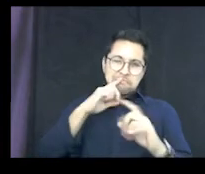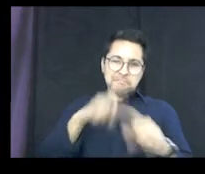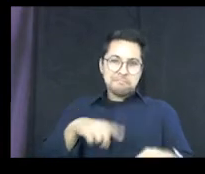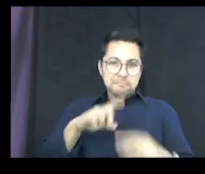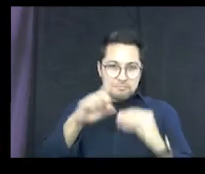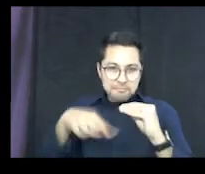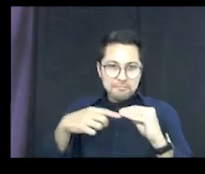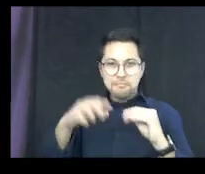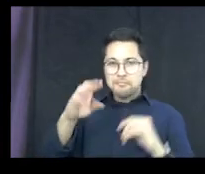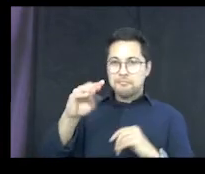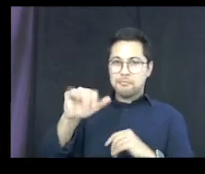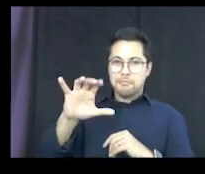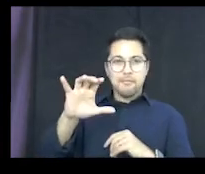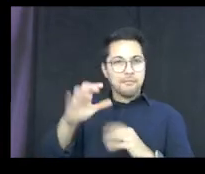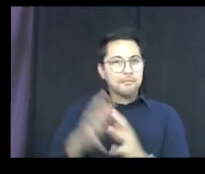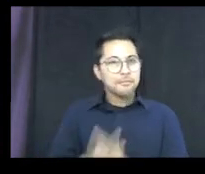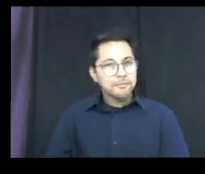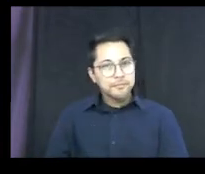MAC.